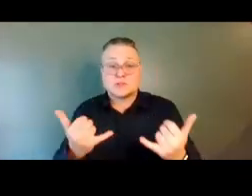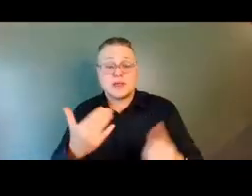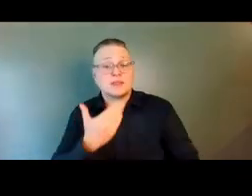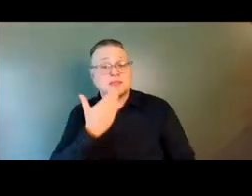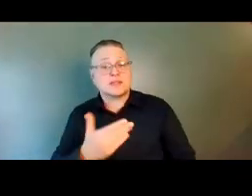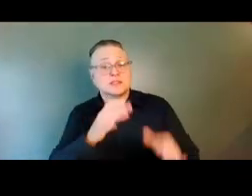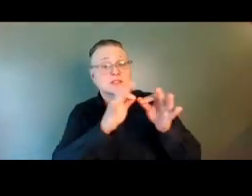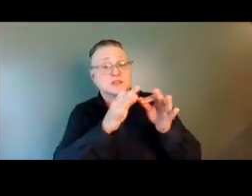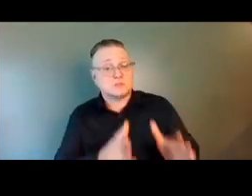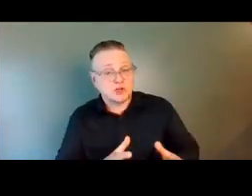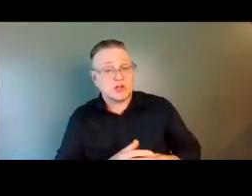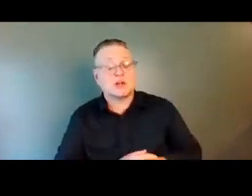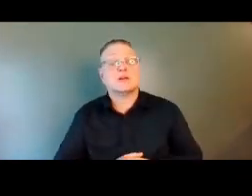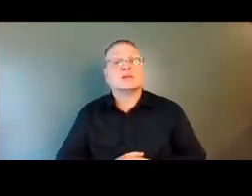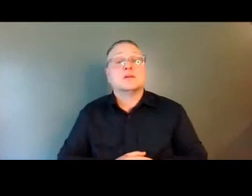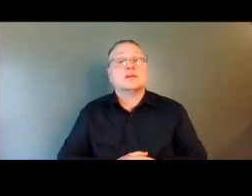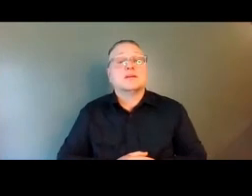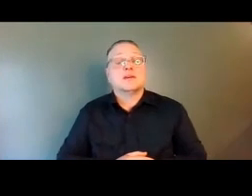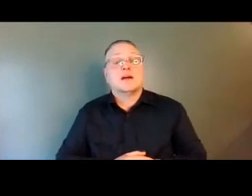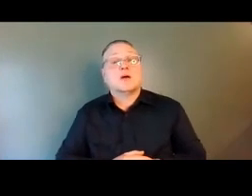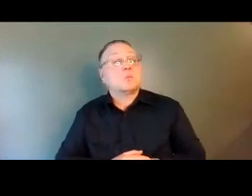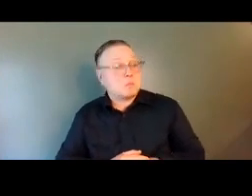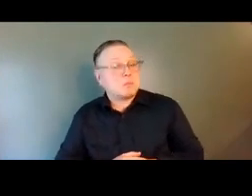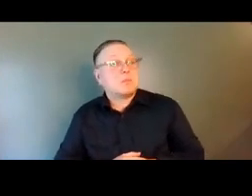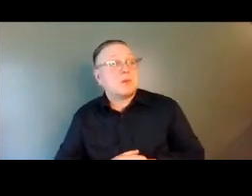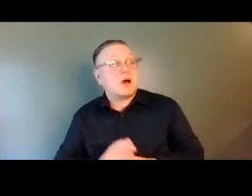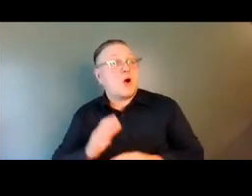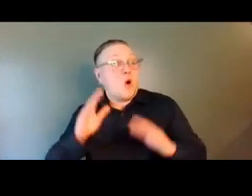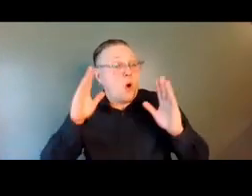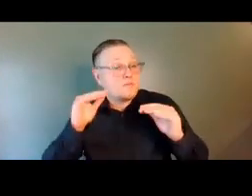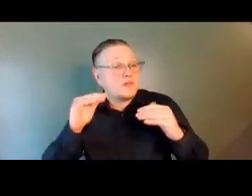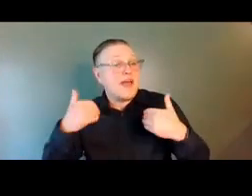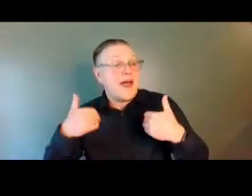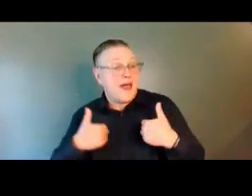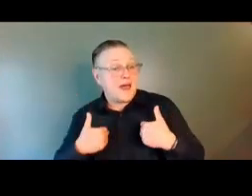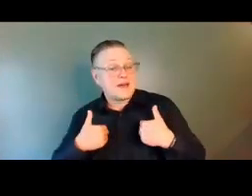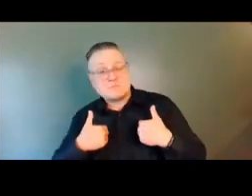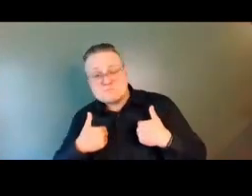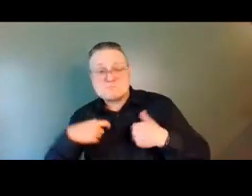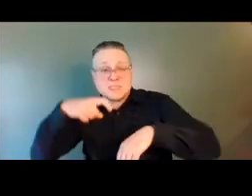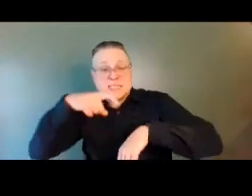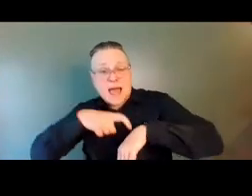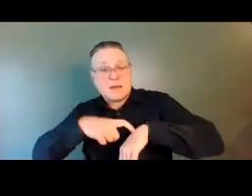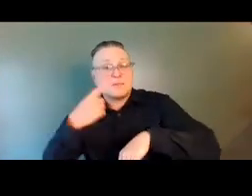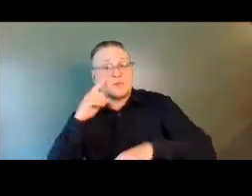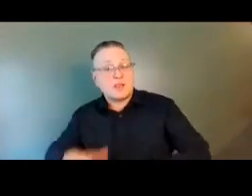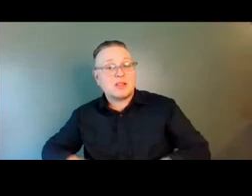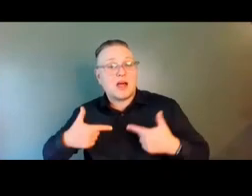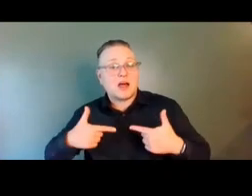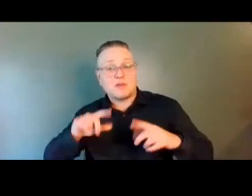interpreters, and we will hopefully have a little bit of time for some live